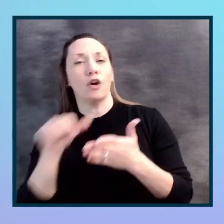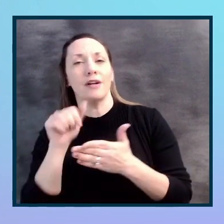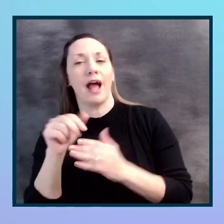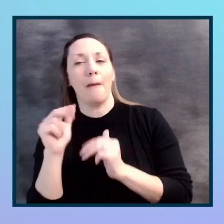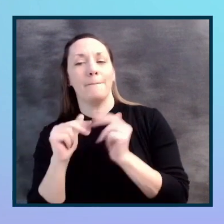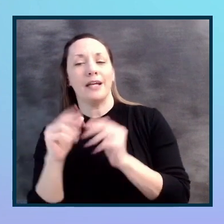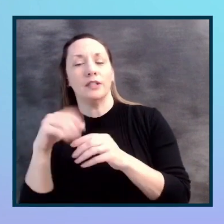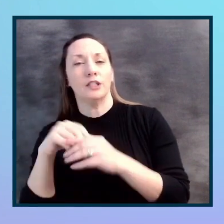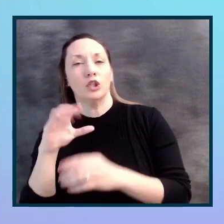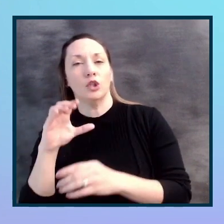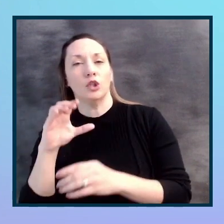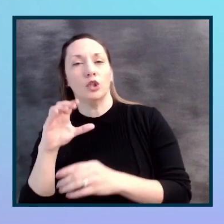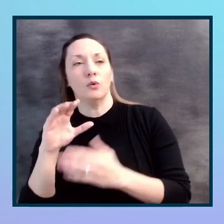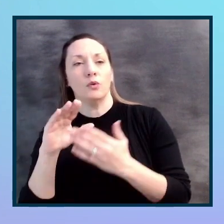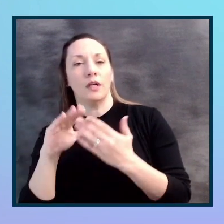of ESLint?